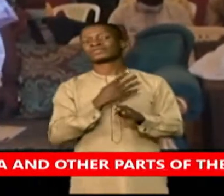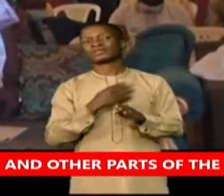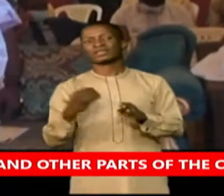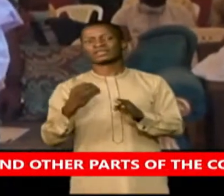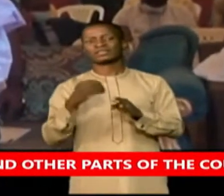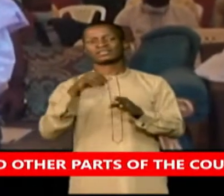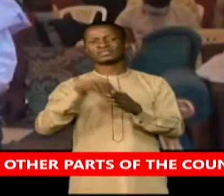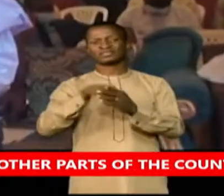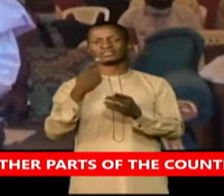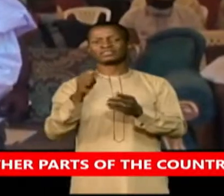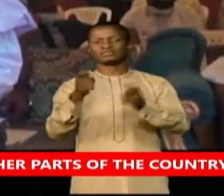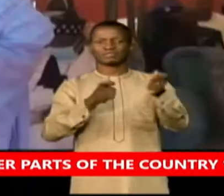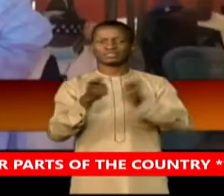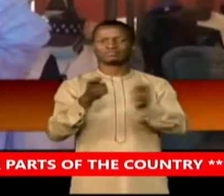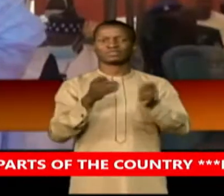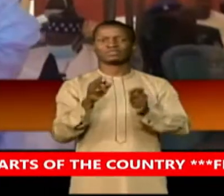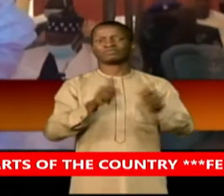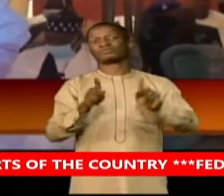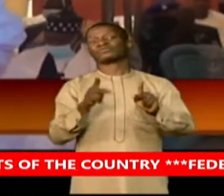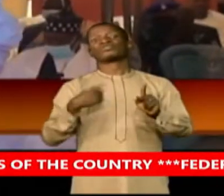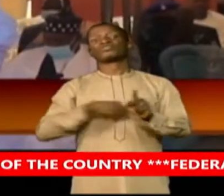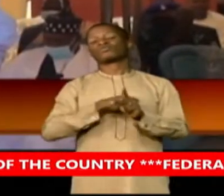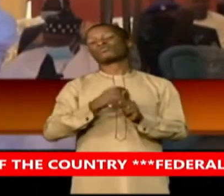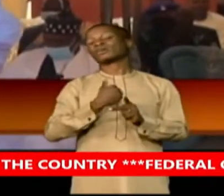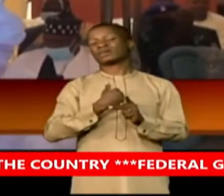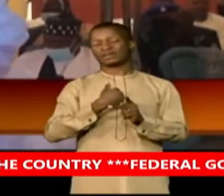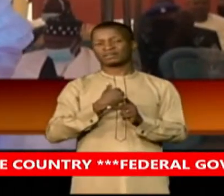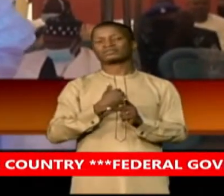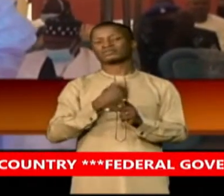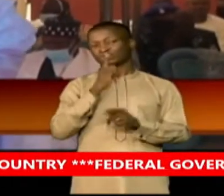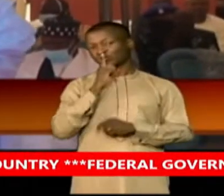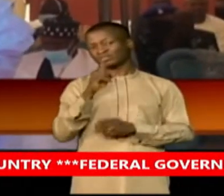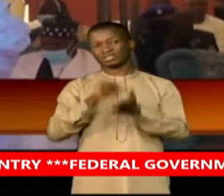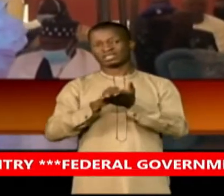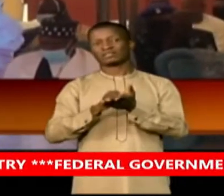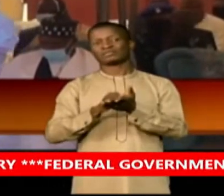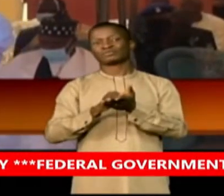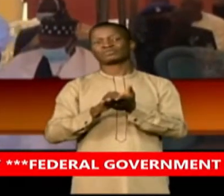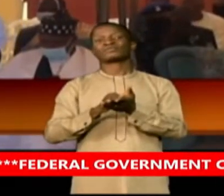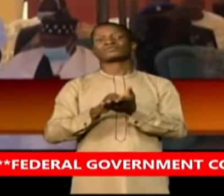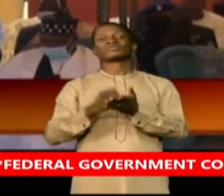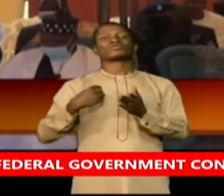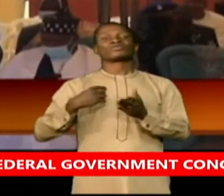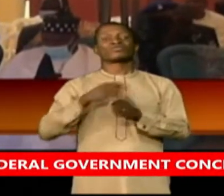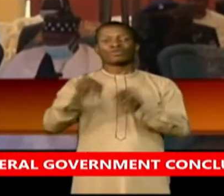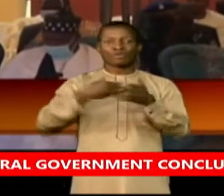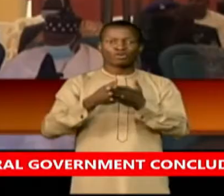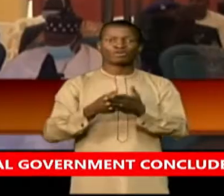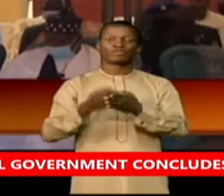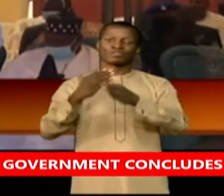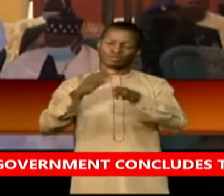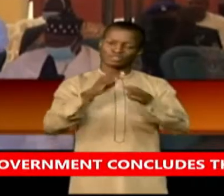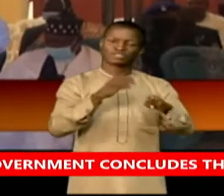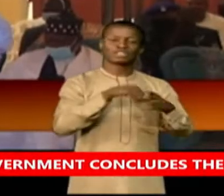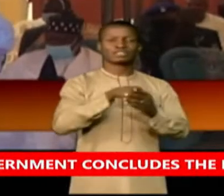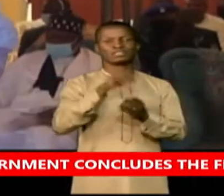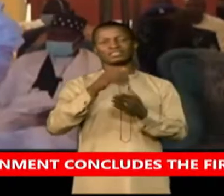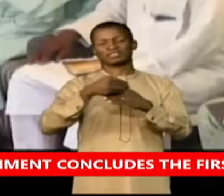management of the league. We are assured that our standing will be delivered within the next 2